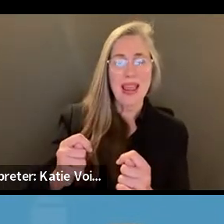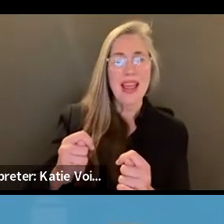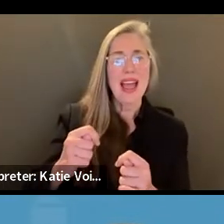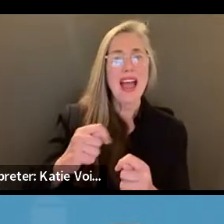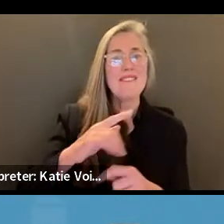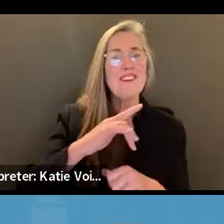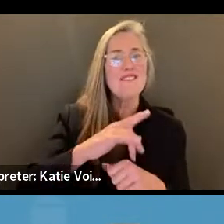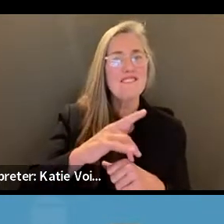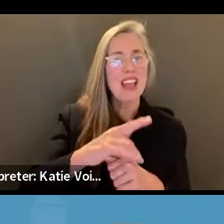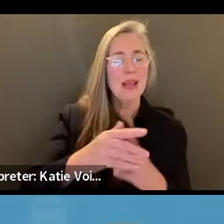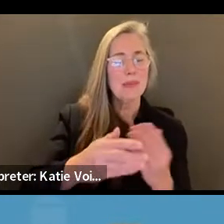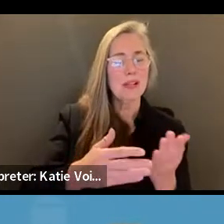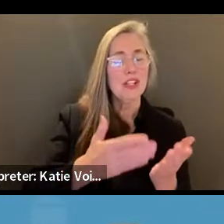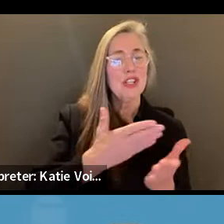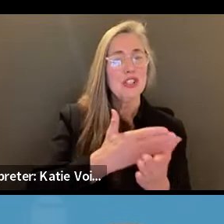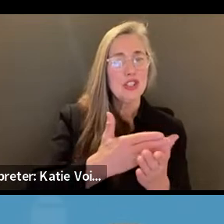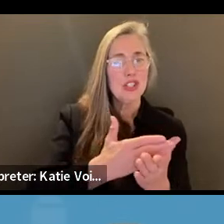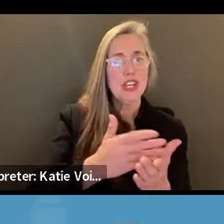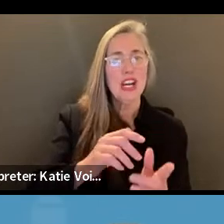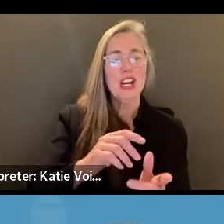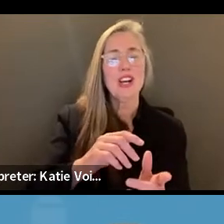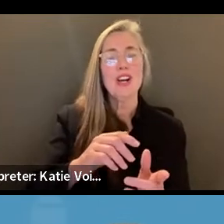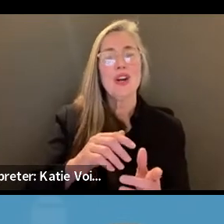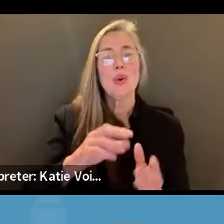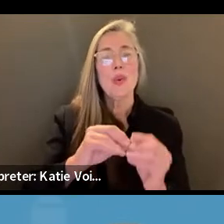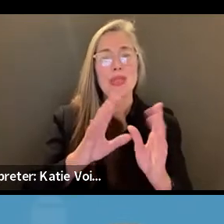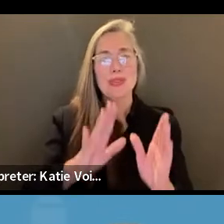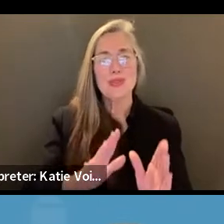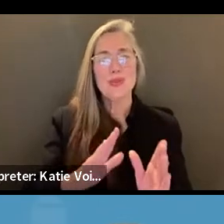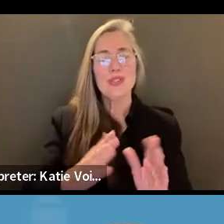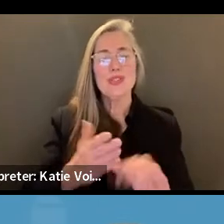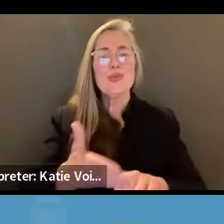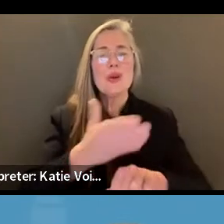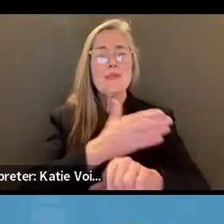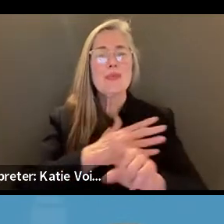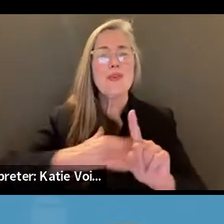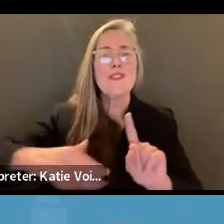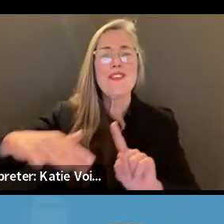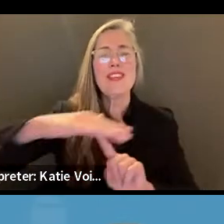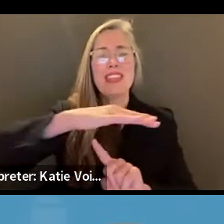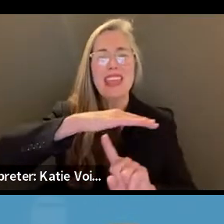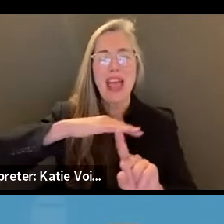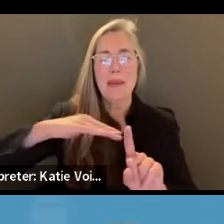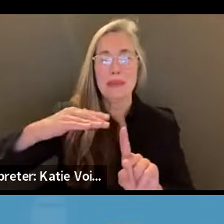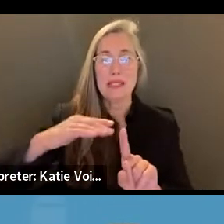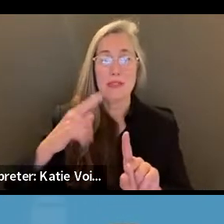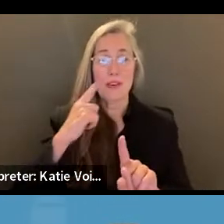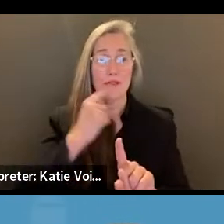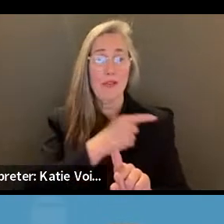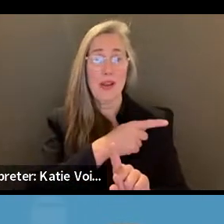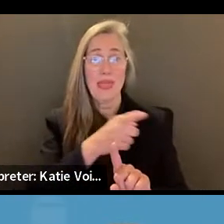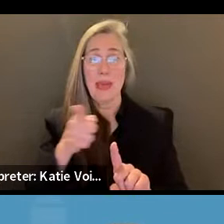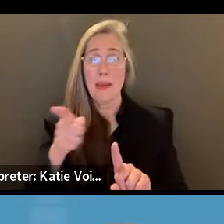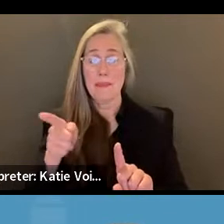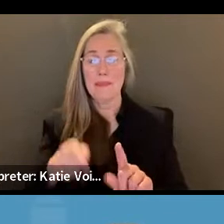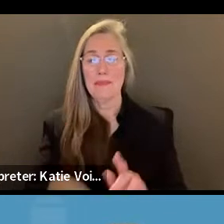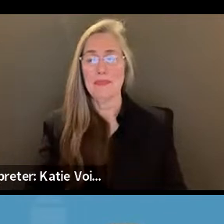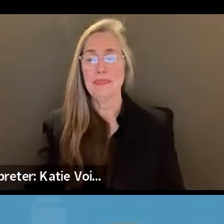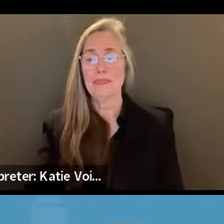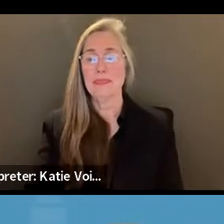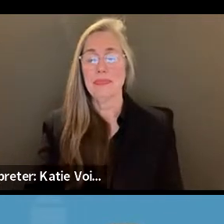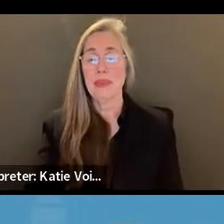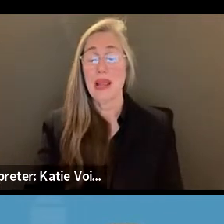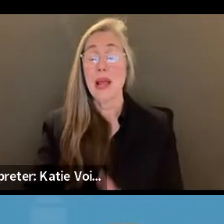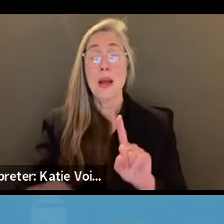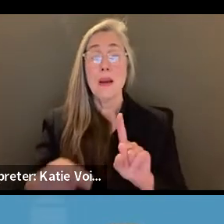better atmosphere there for them. And as was said earlier, ongoing evaluation